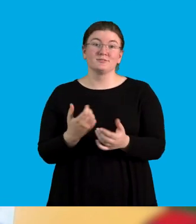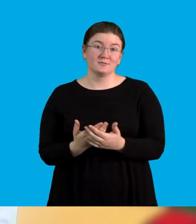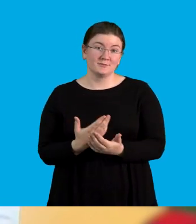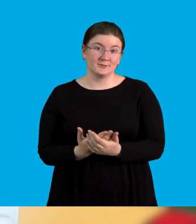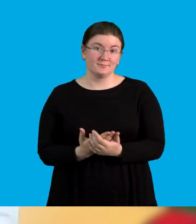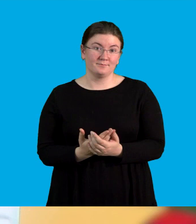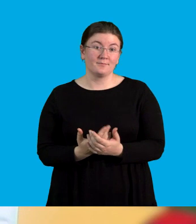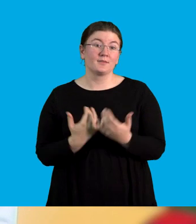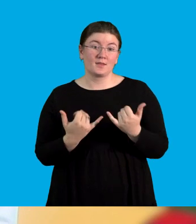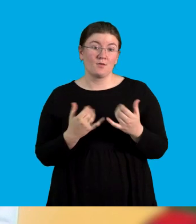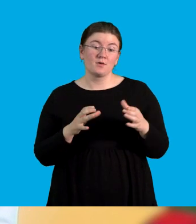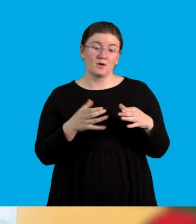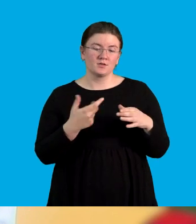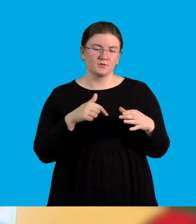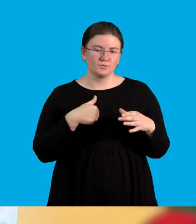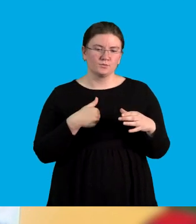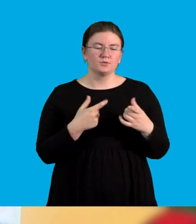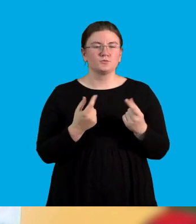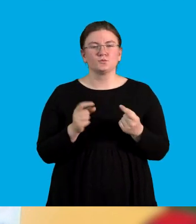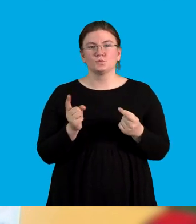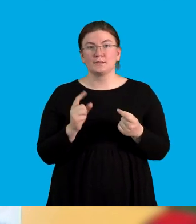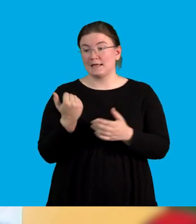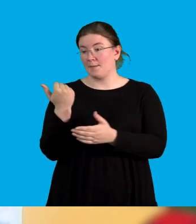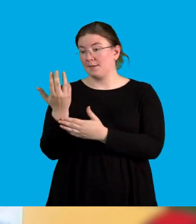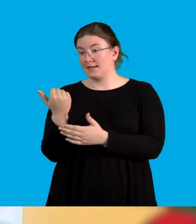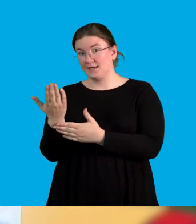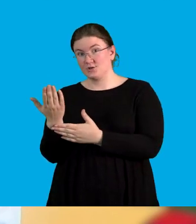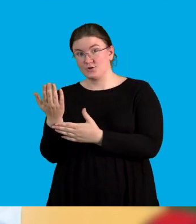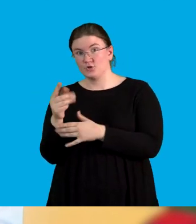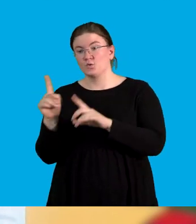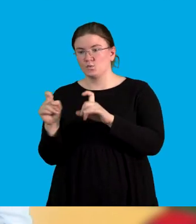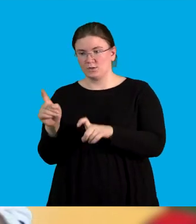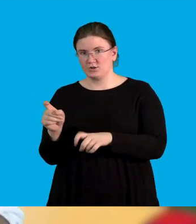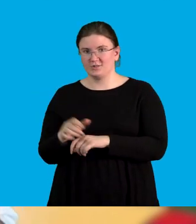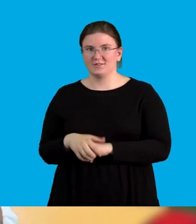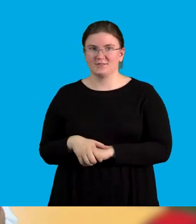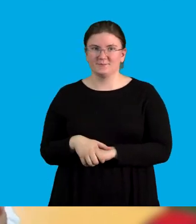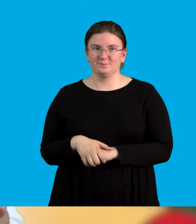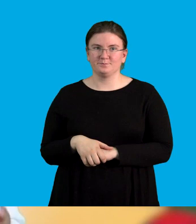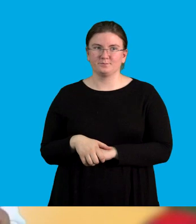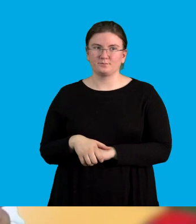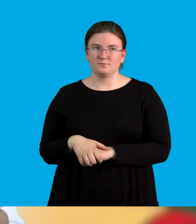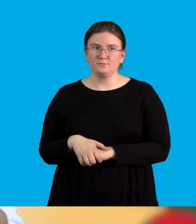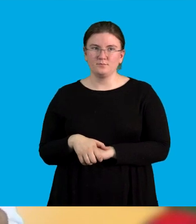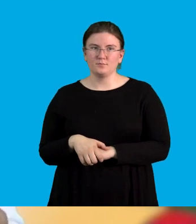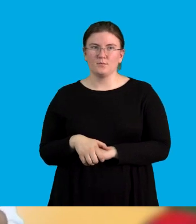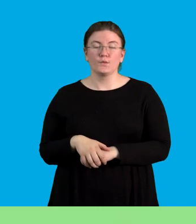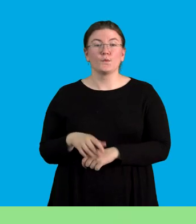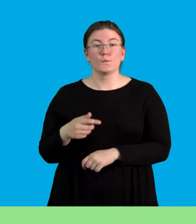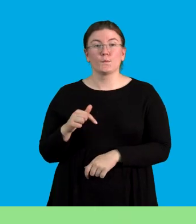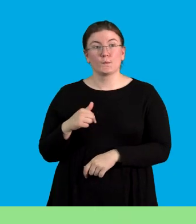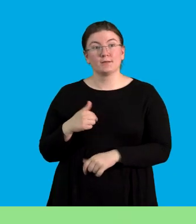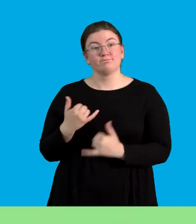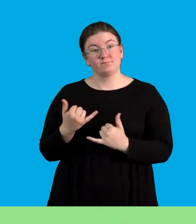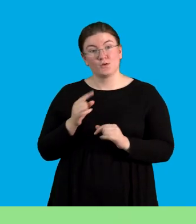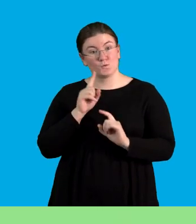questions. In this part of the lesson, we will be working through application questions. So in